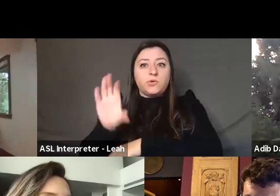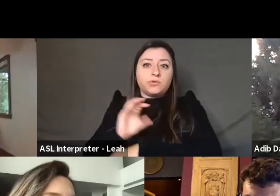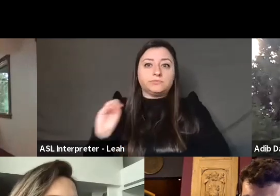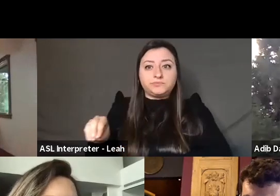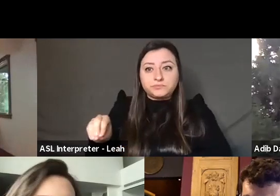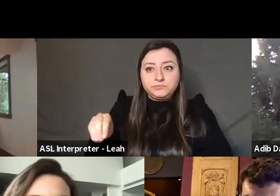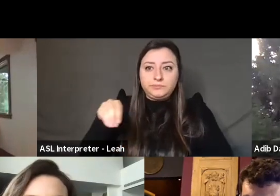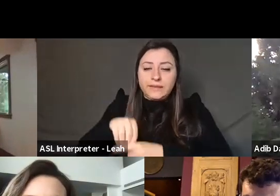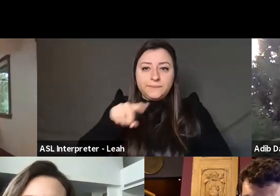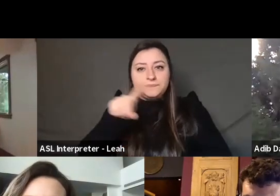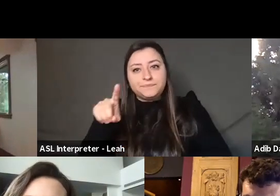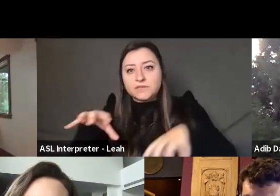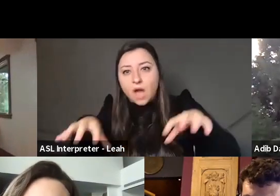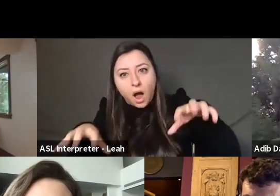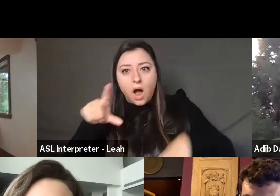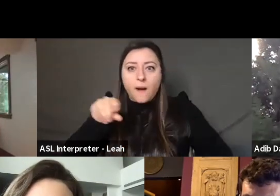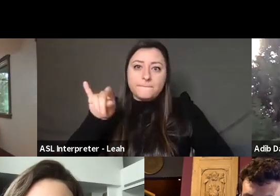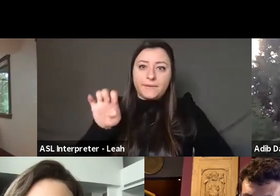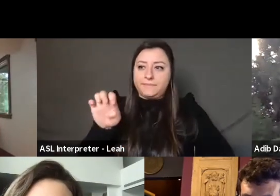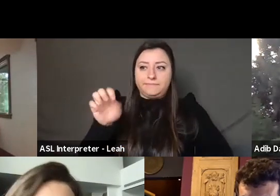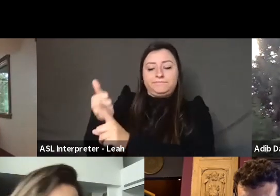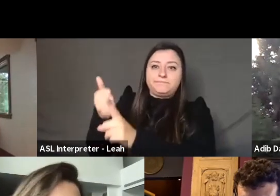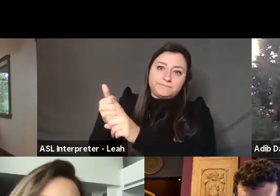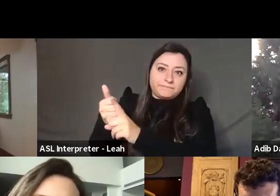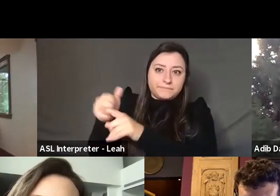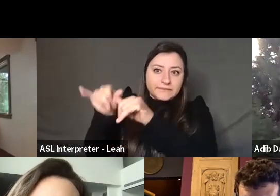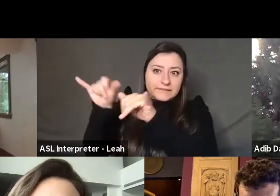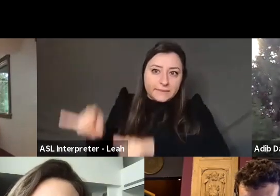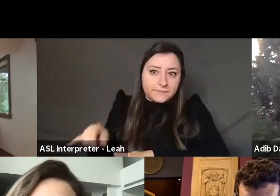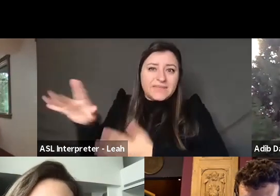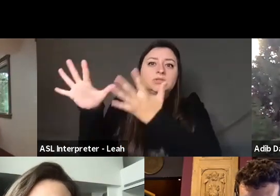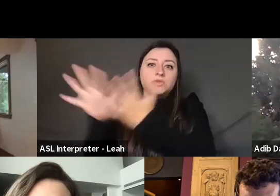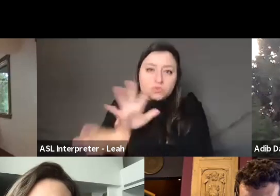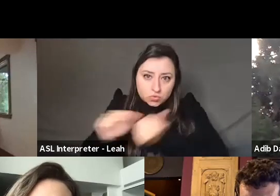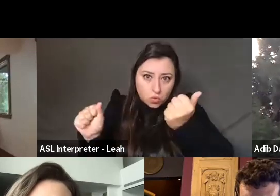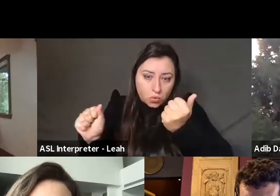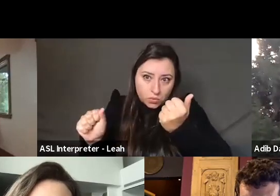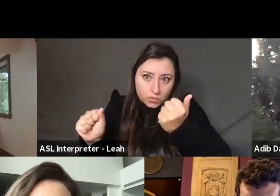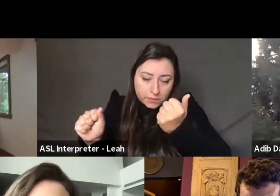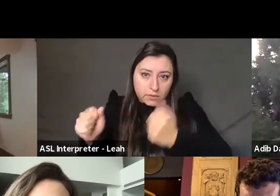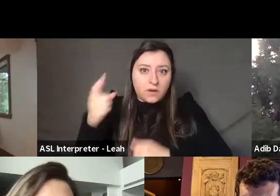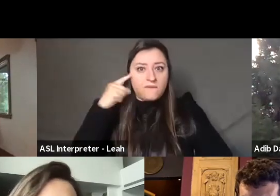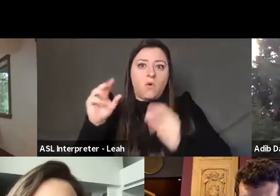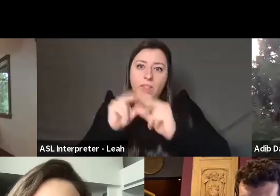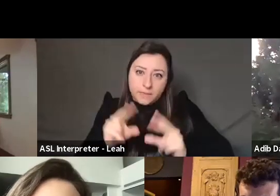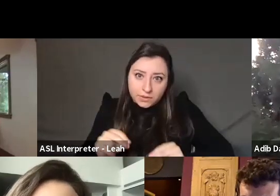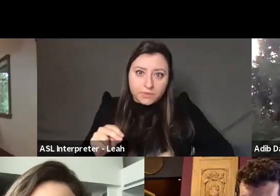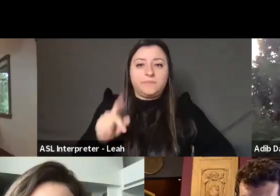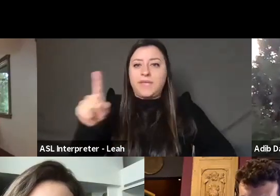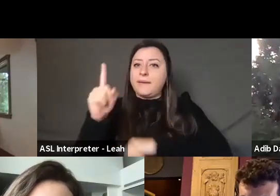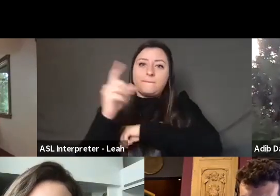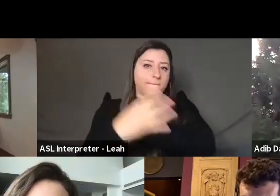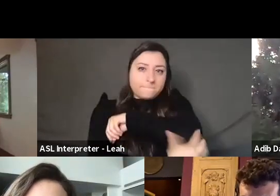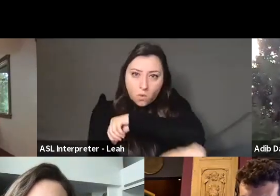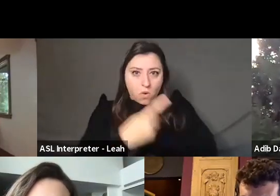in a zombie banking system. They destroyed the main pillar of the Lebanese economy. They impoverished a whole